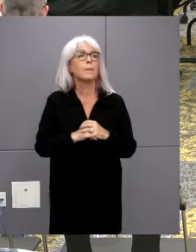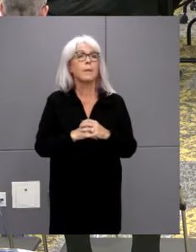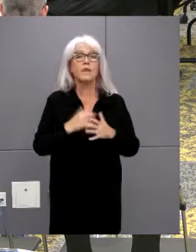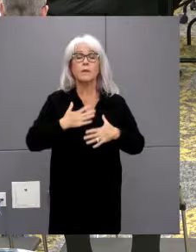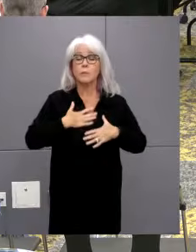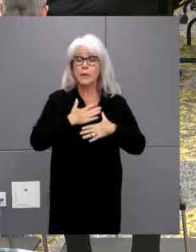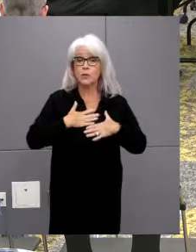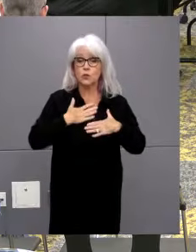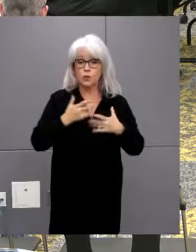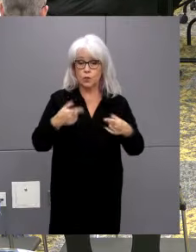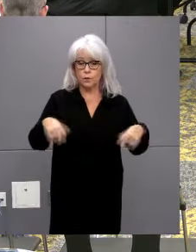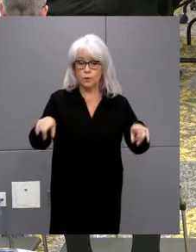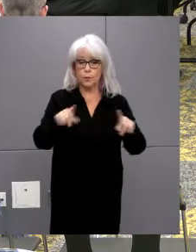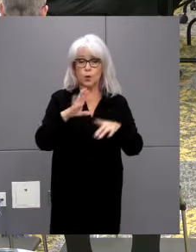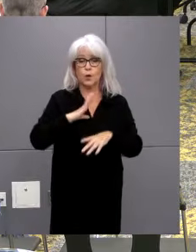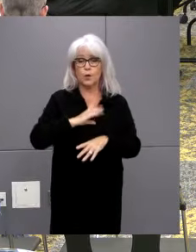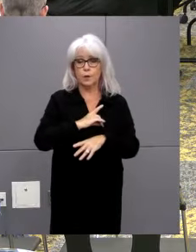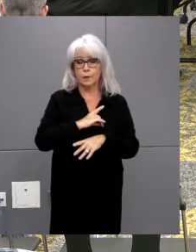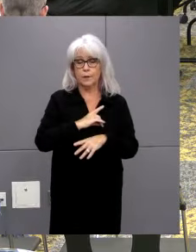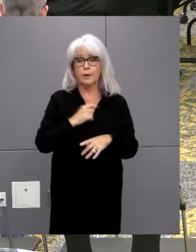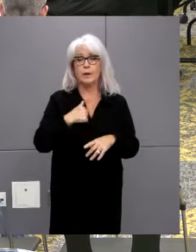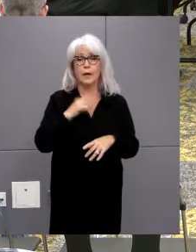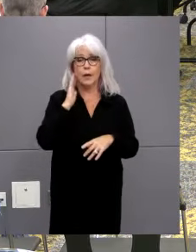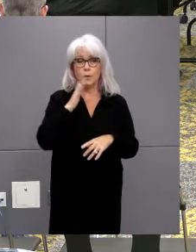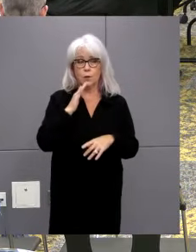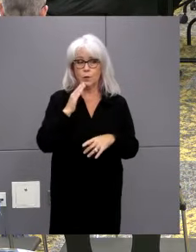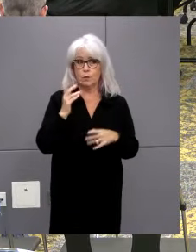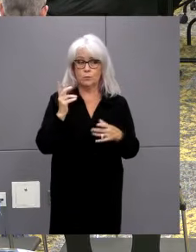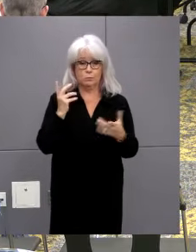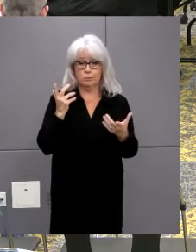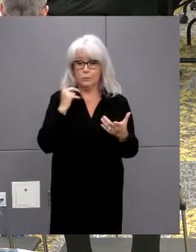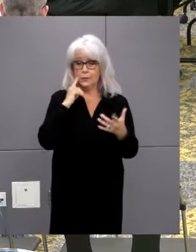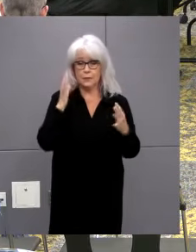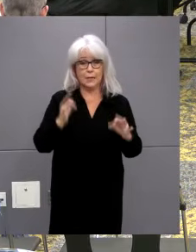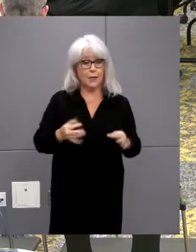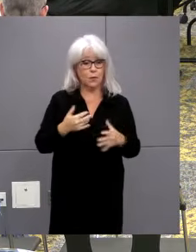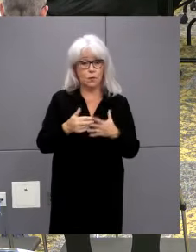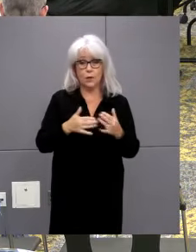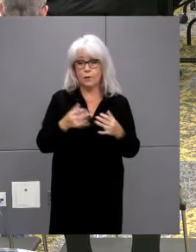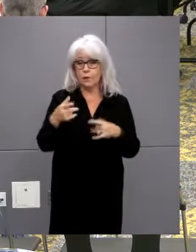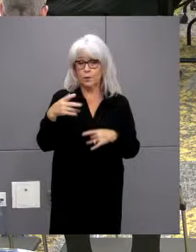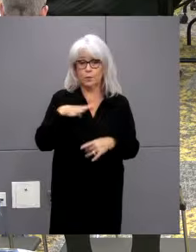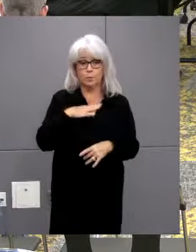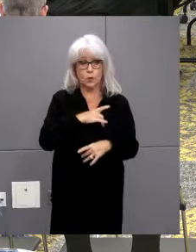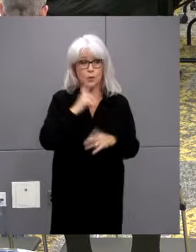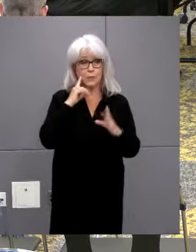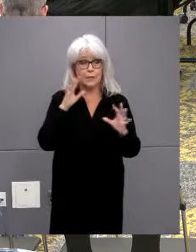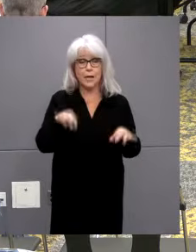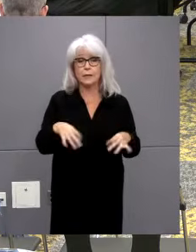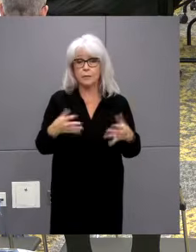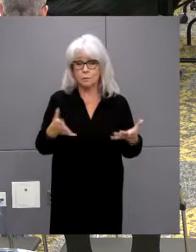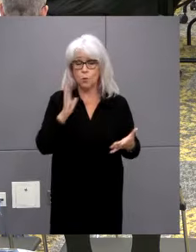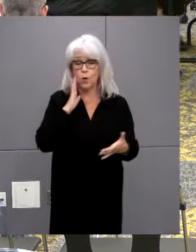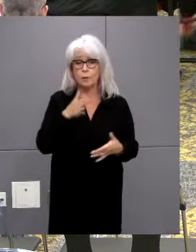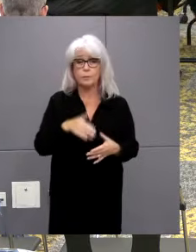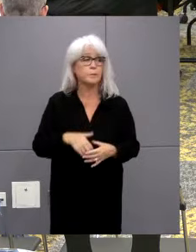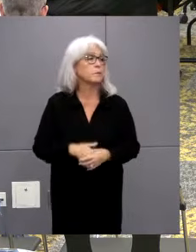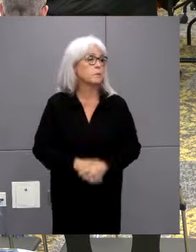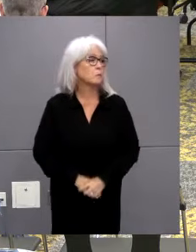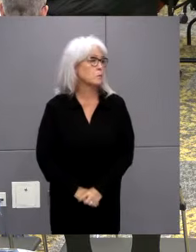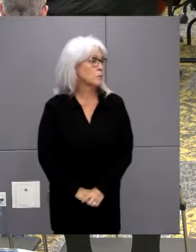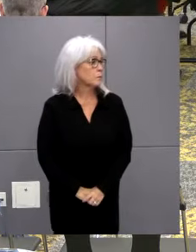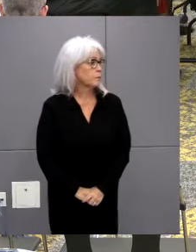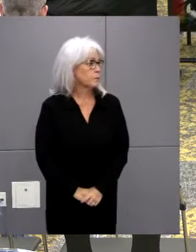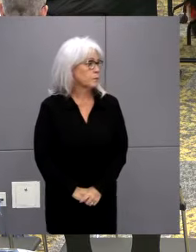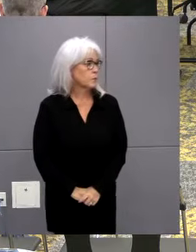pleasure of the board, I will issue and do whatever it is that you prefer. Art?